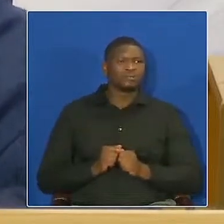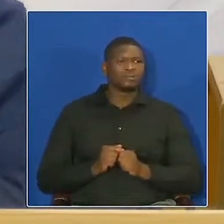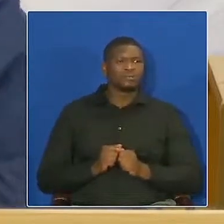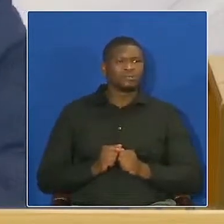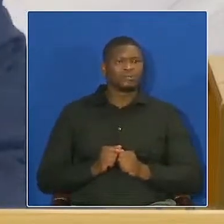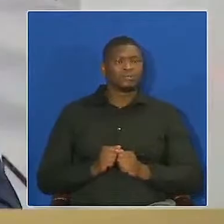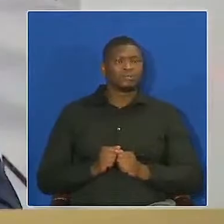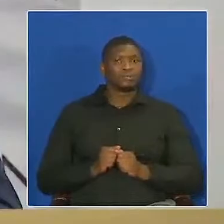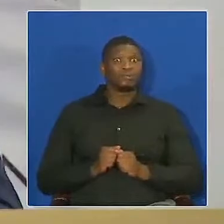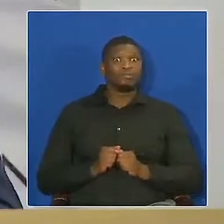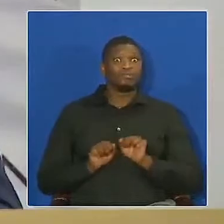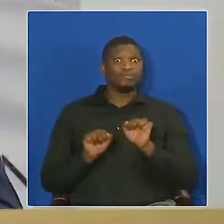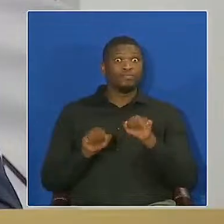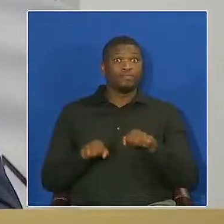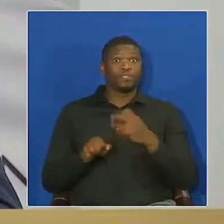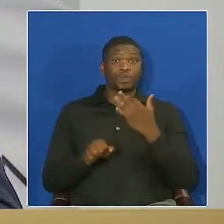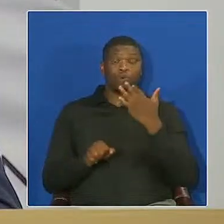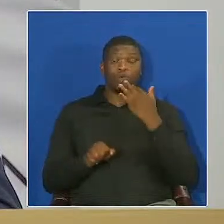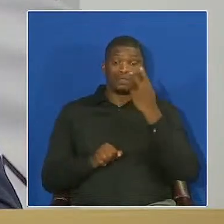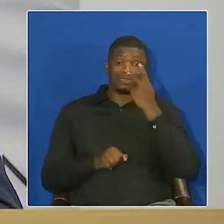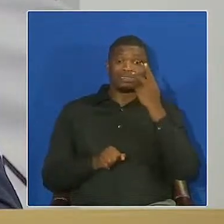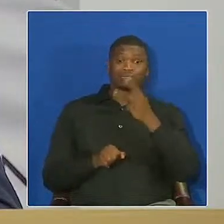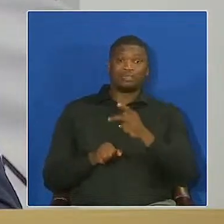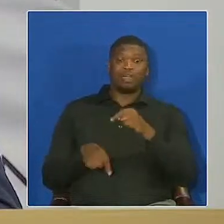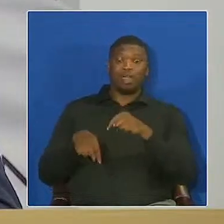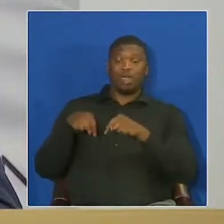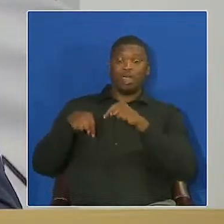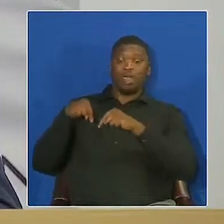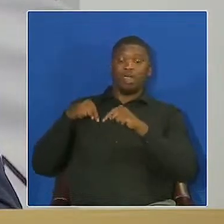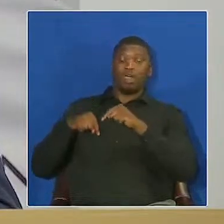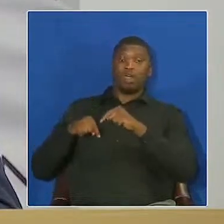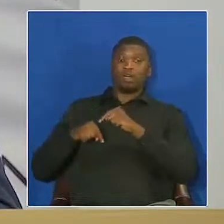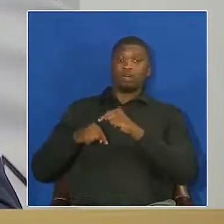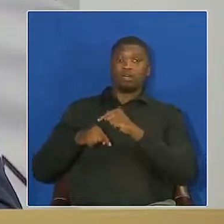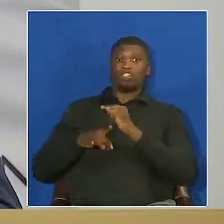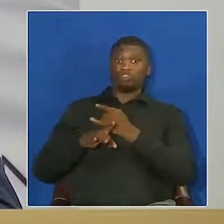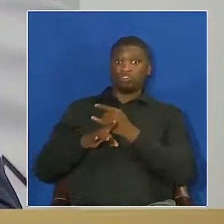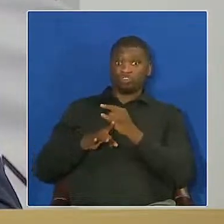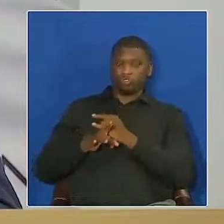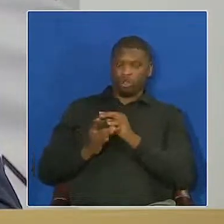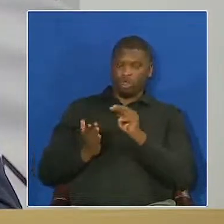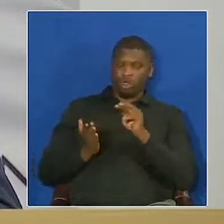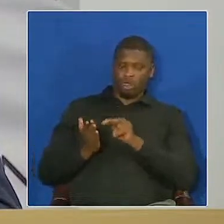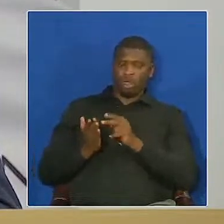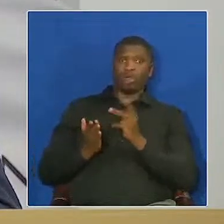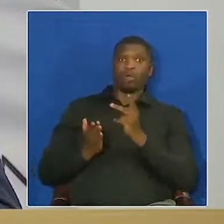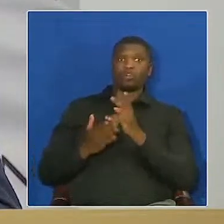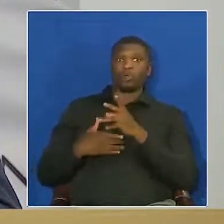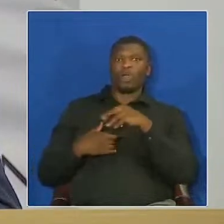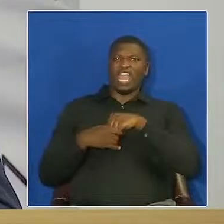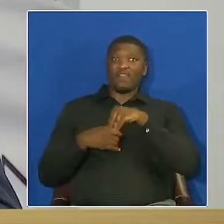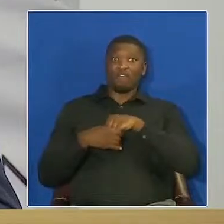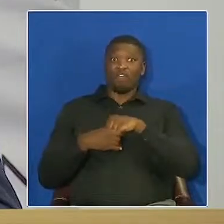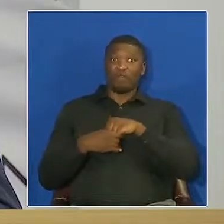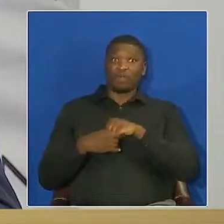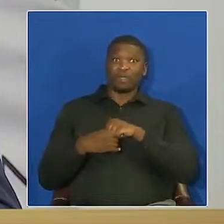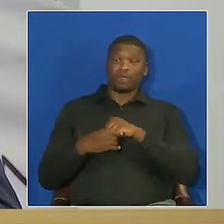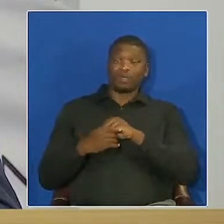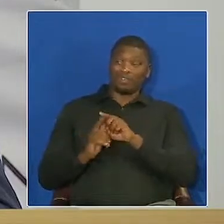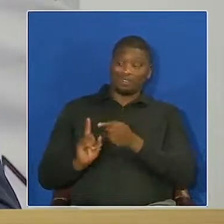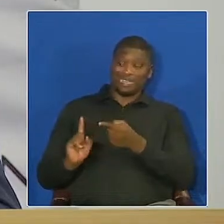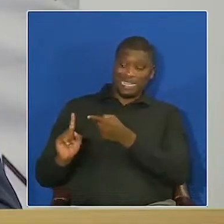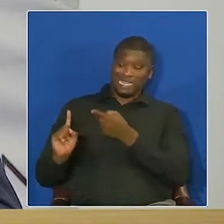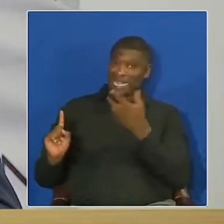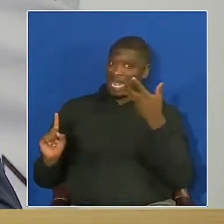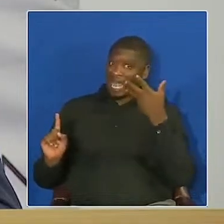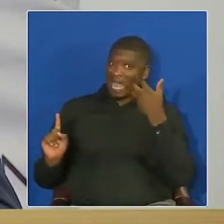Yeah, looking at the previous charts and the involvement of Mr.